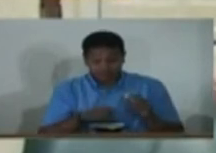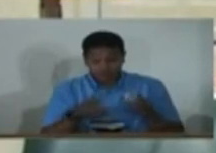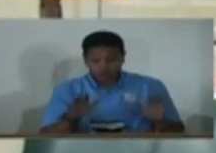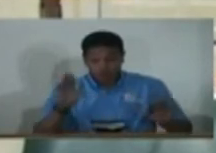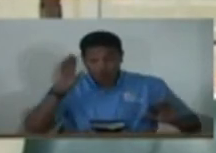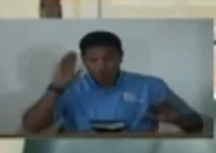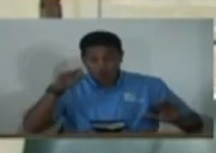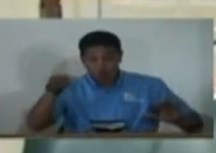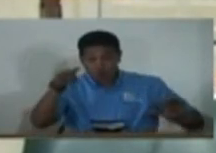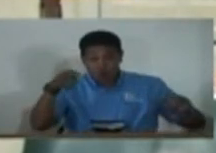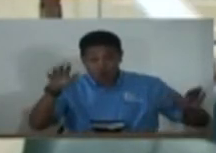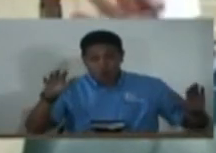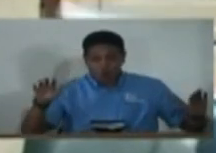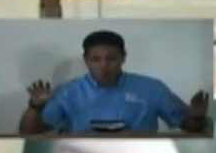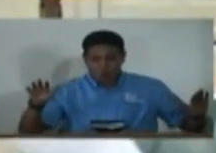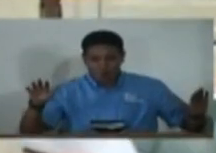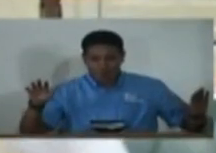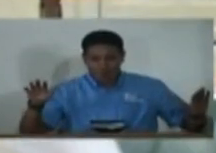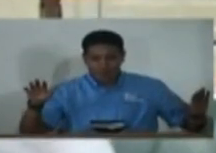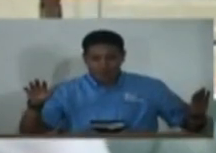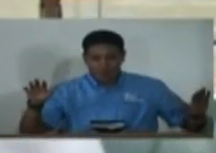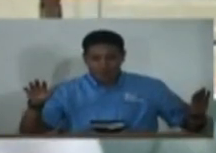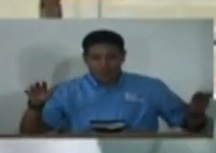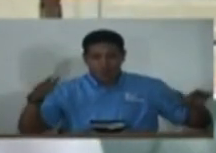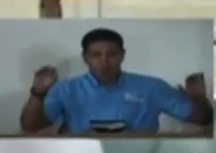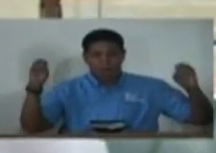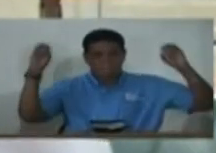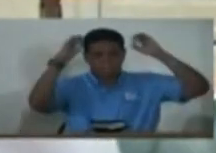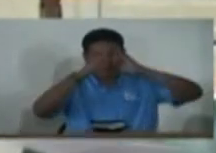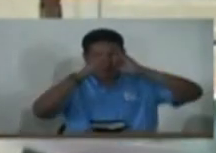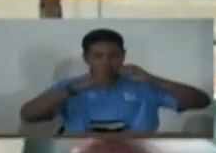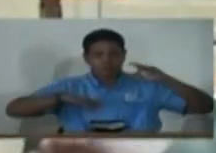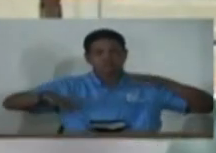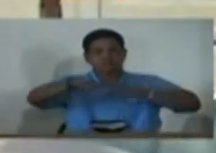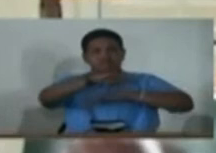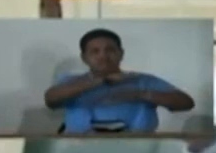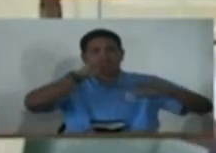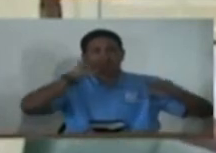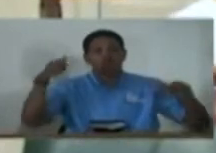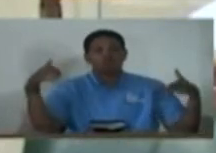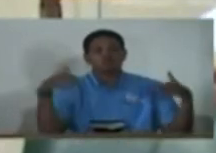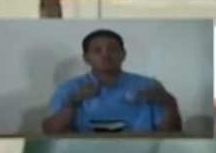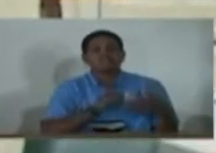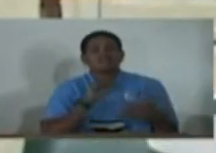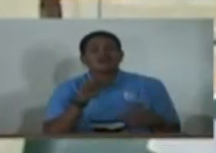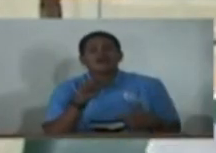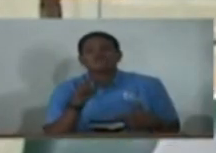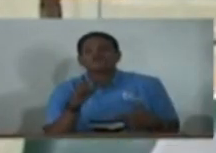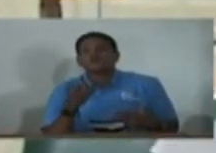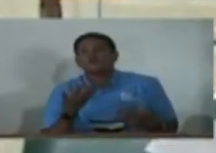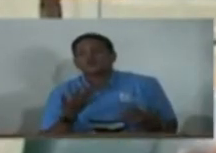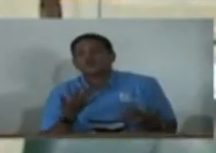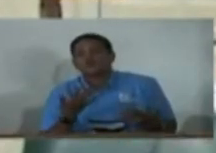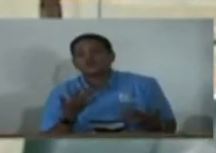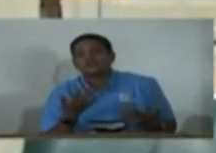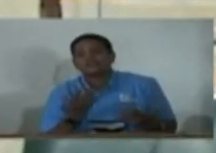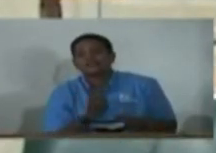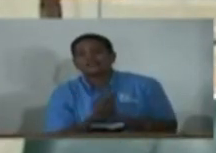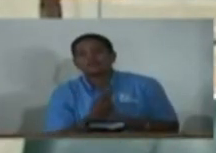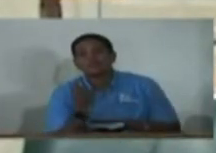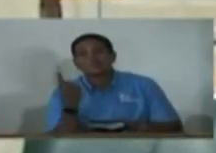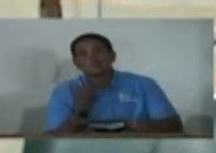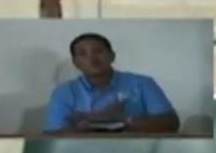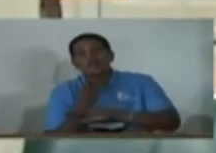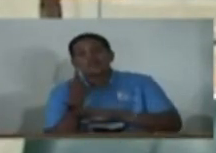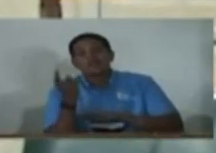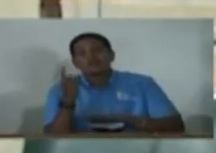we have allowed and then, you know, allow even more movement for other groups. I have to at least keep one day